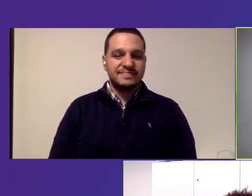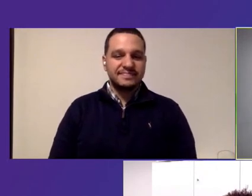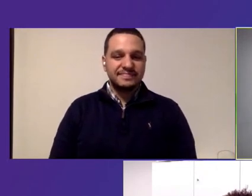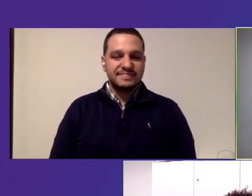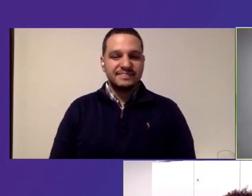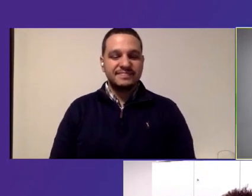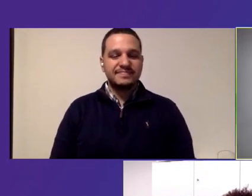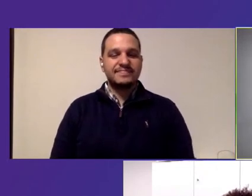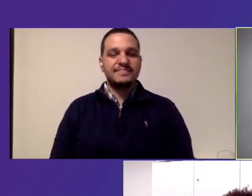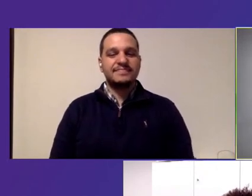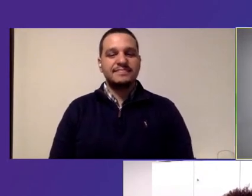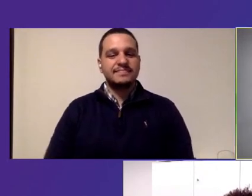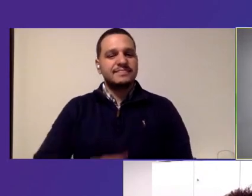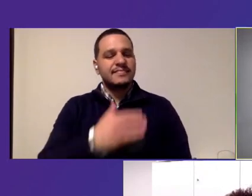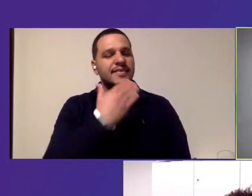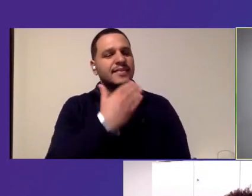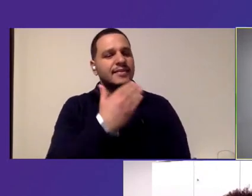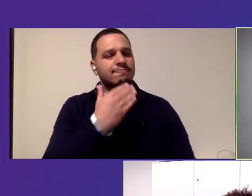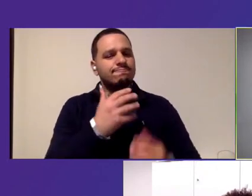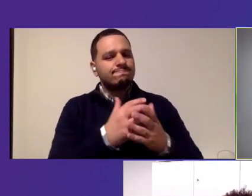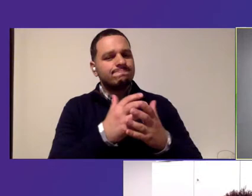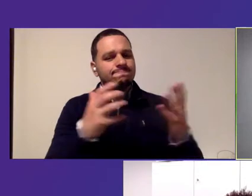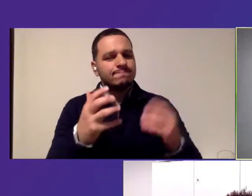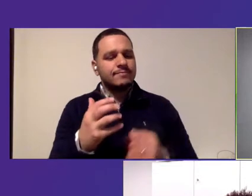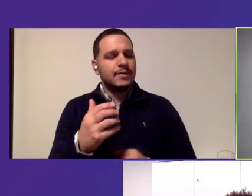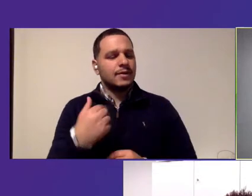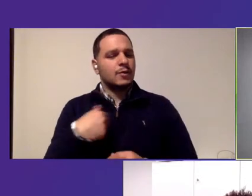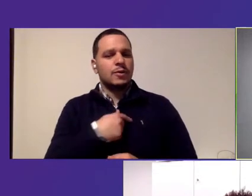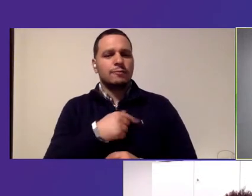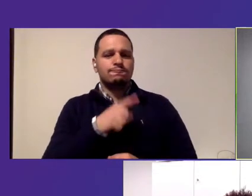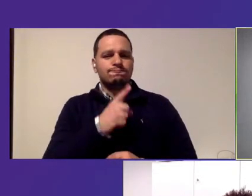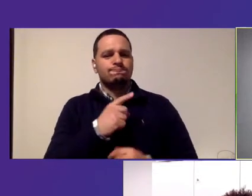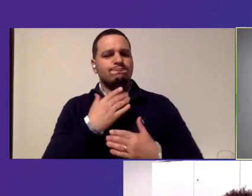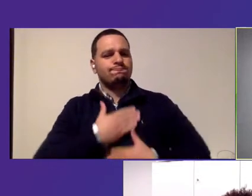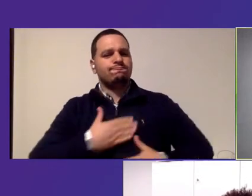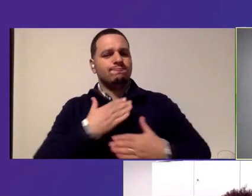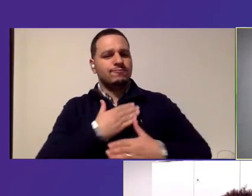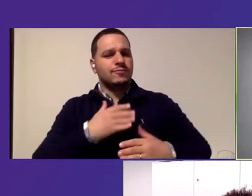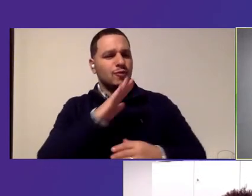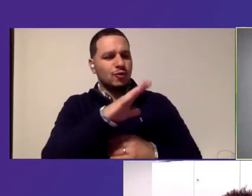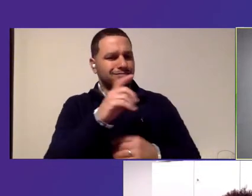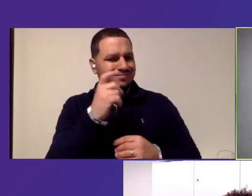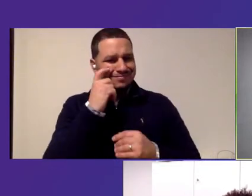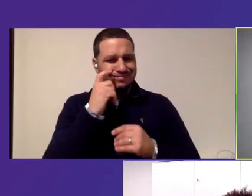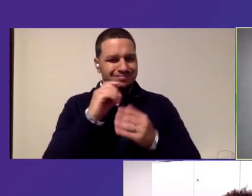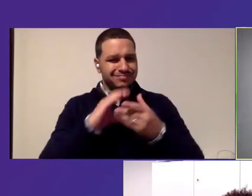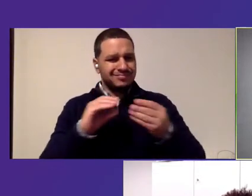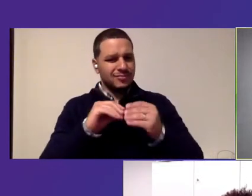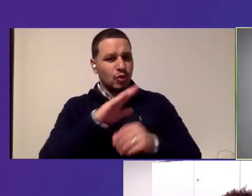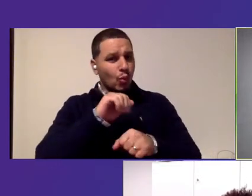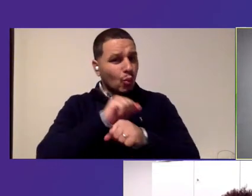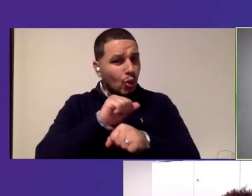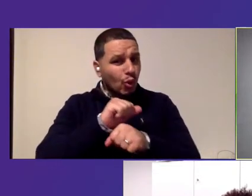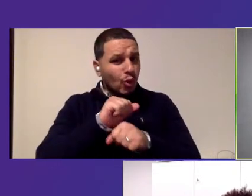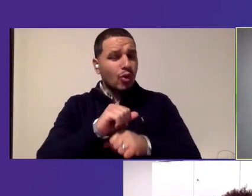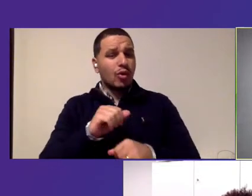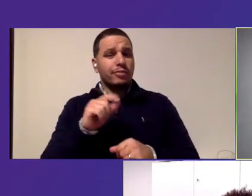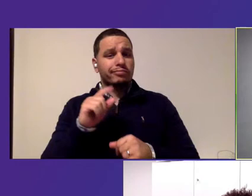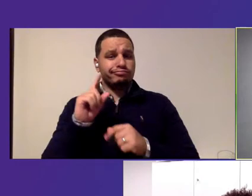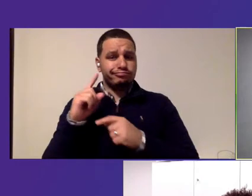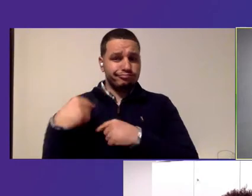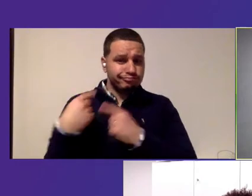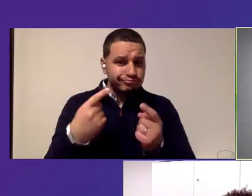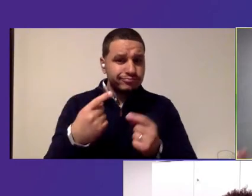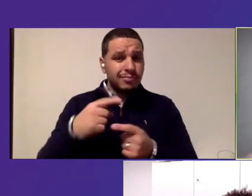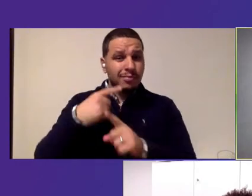Thank you so much, River. We're very grateful for your generosity, for sharing with us about your work, about the work and the history